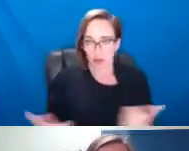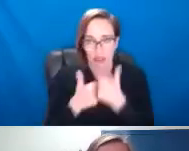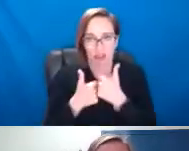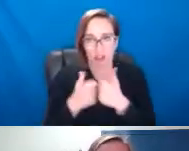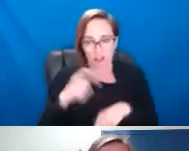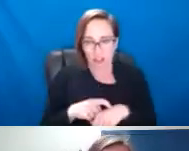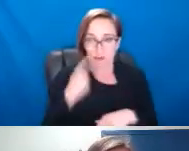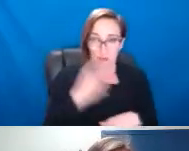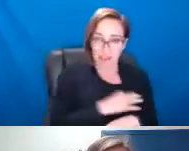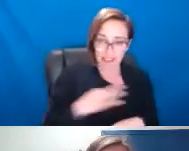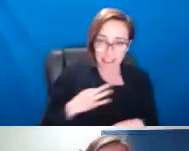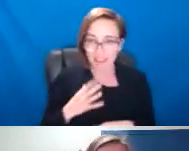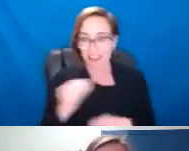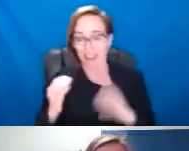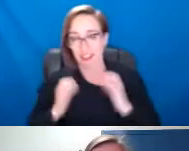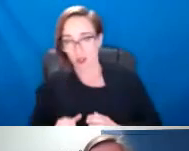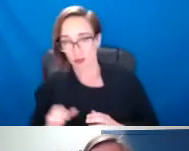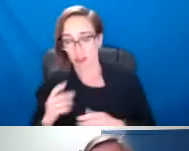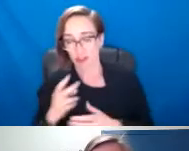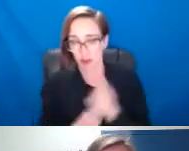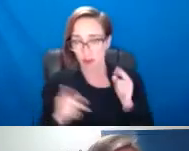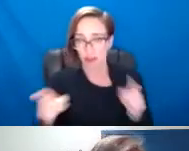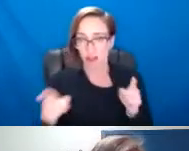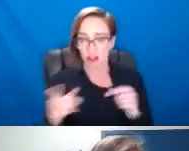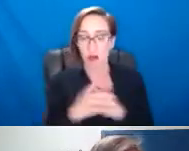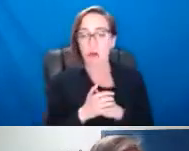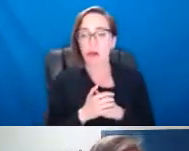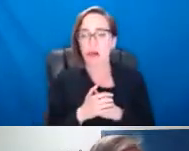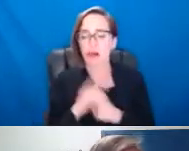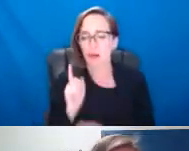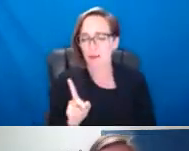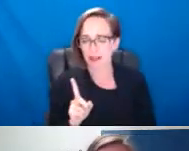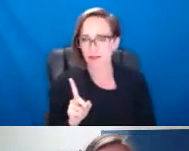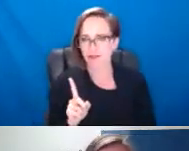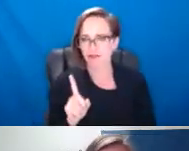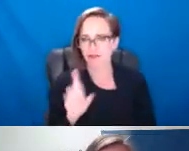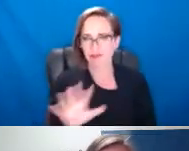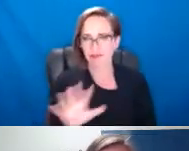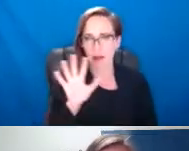us. However, I would say that about,